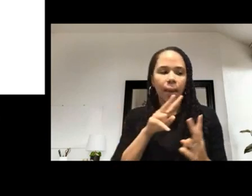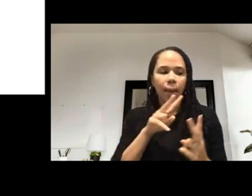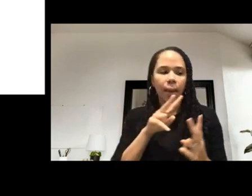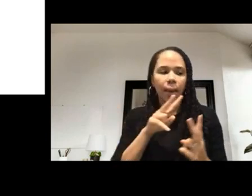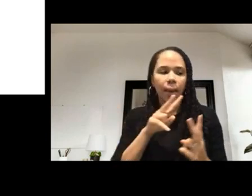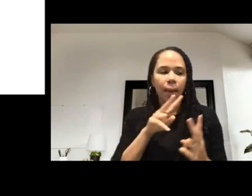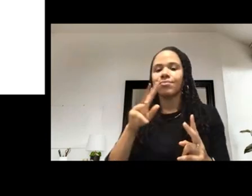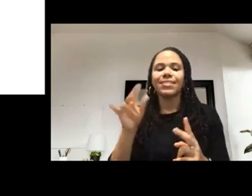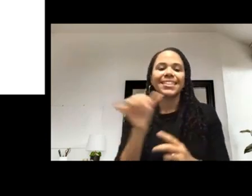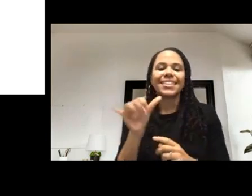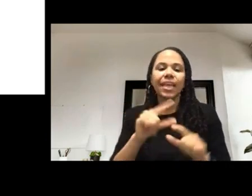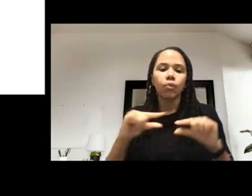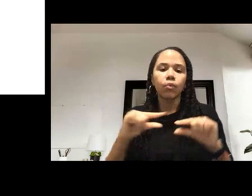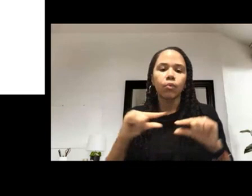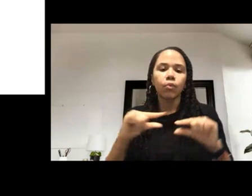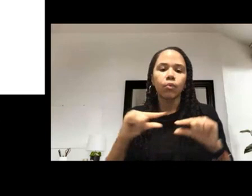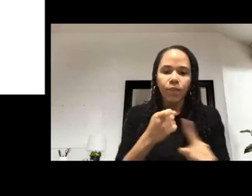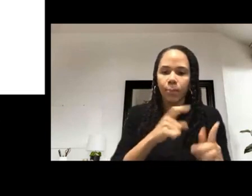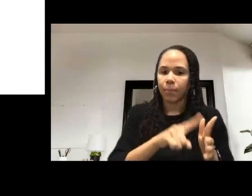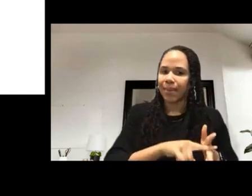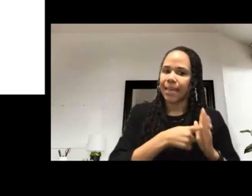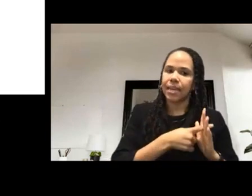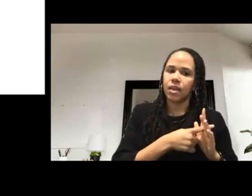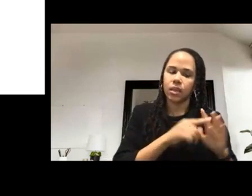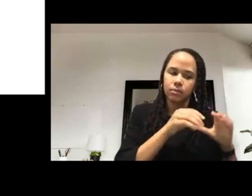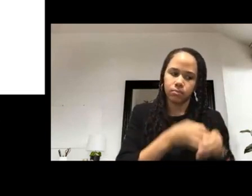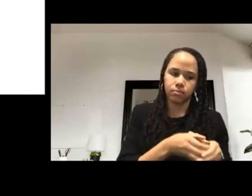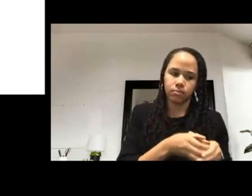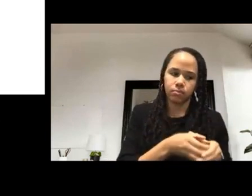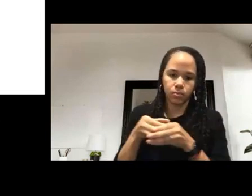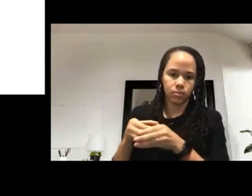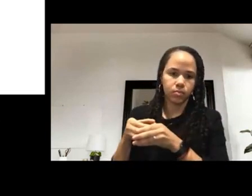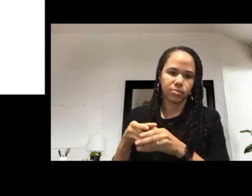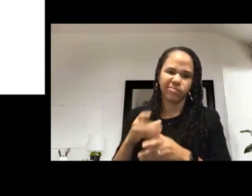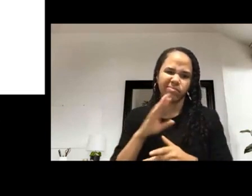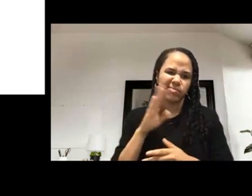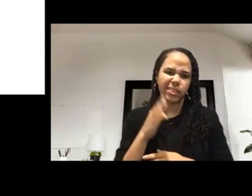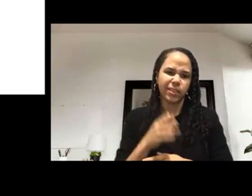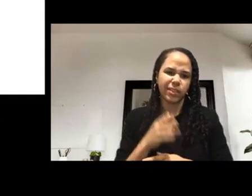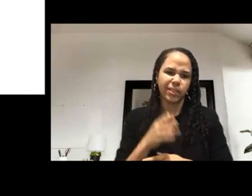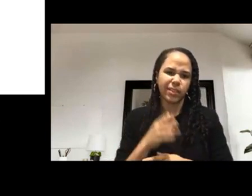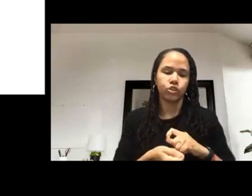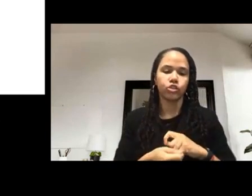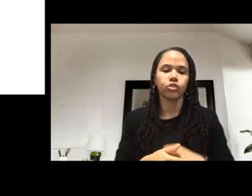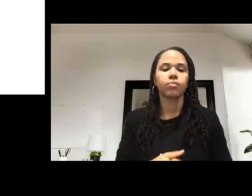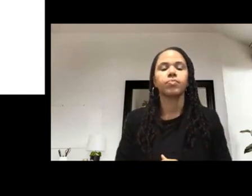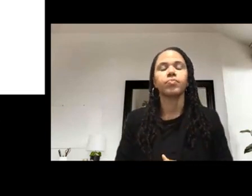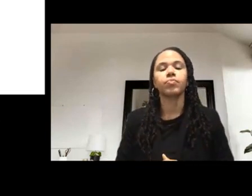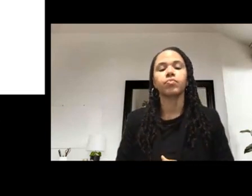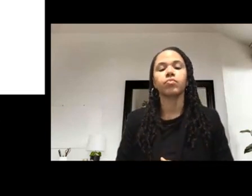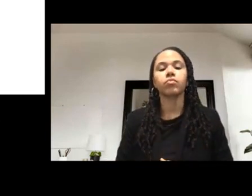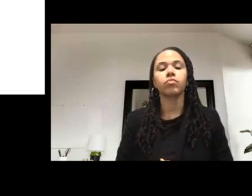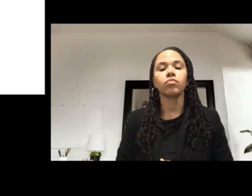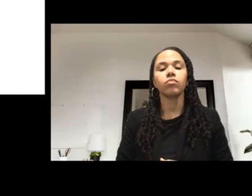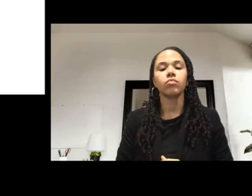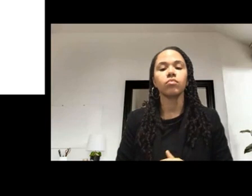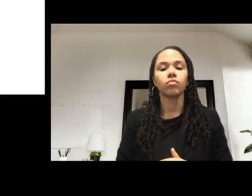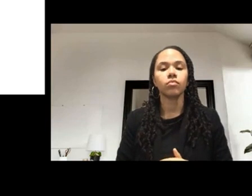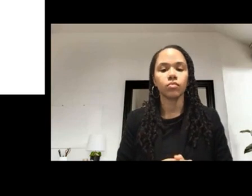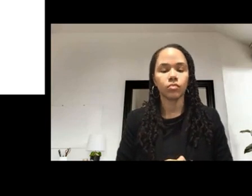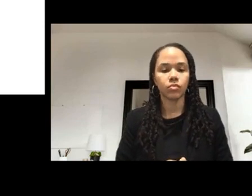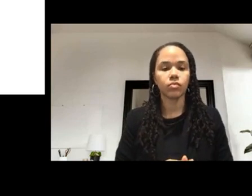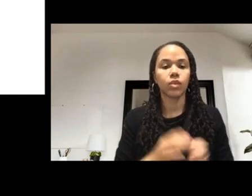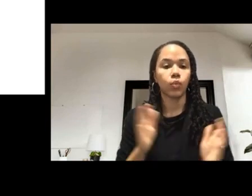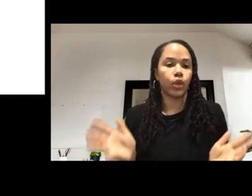from the beginning of the course, actually. We asked them to learn how to, or encourage